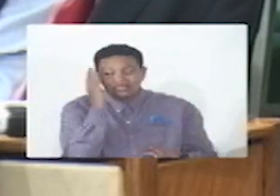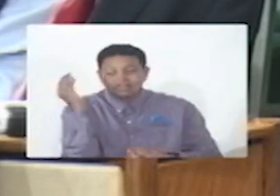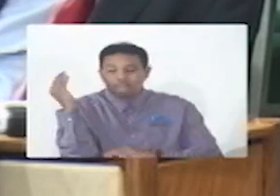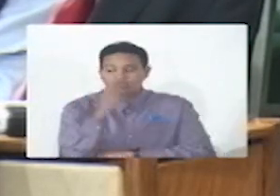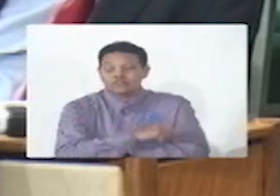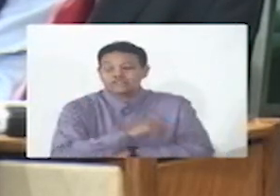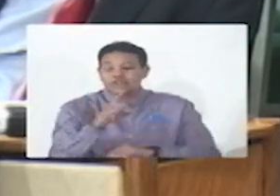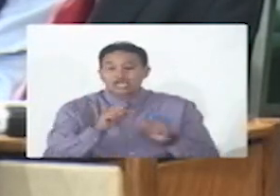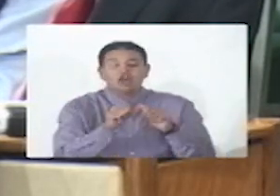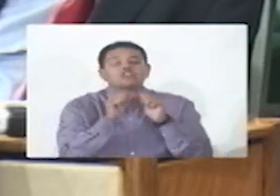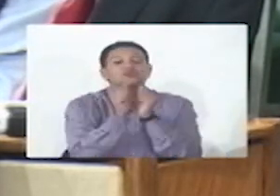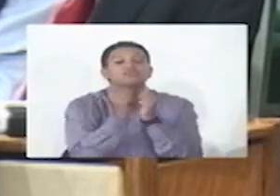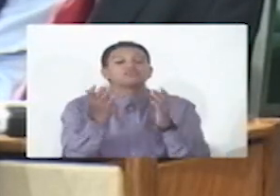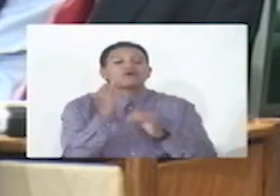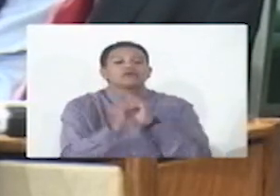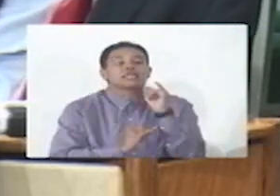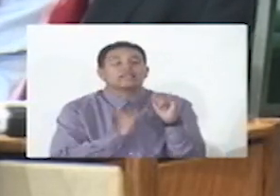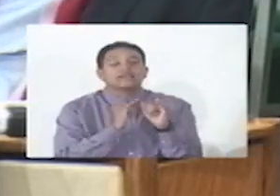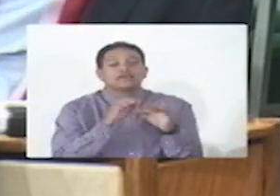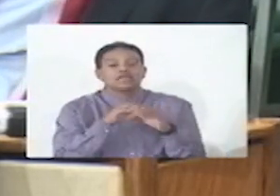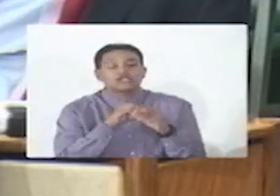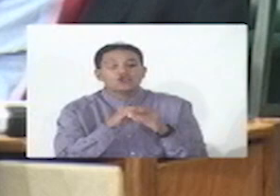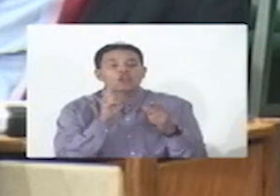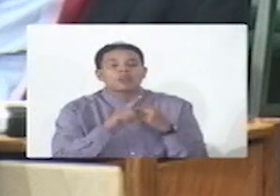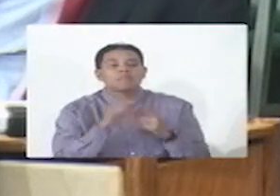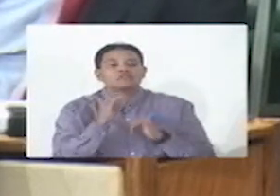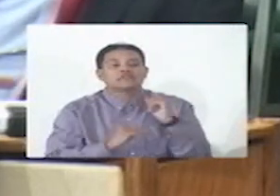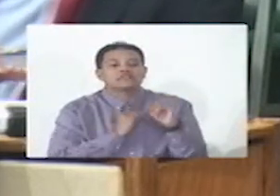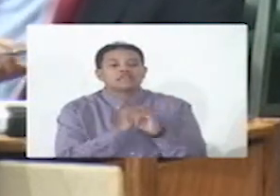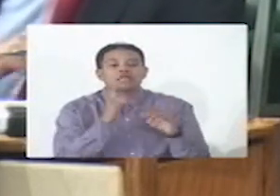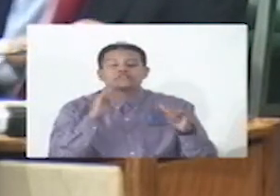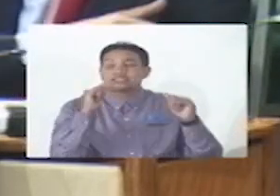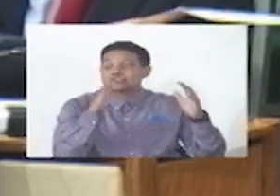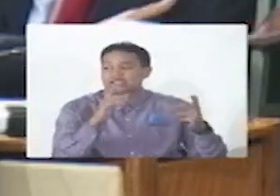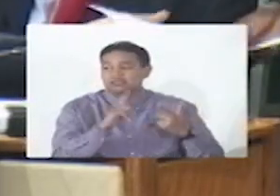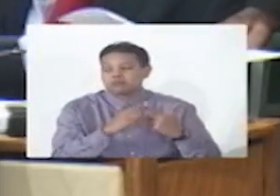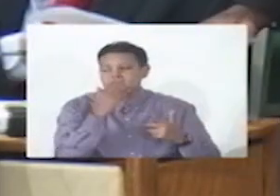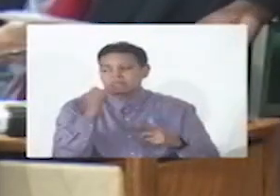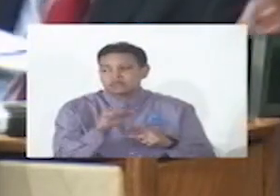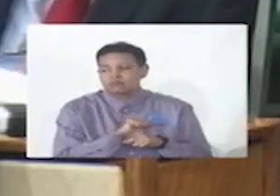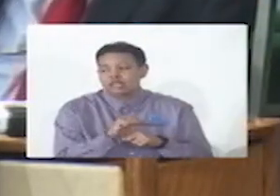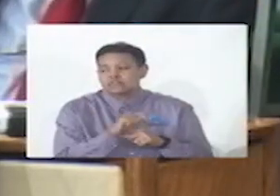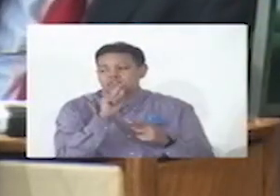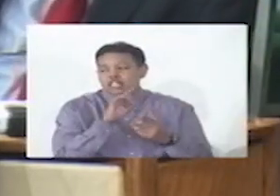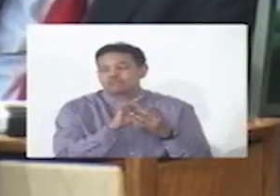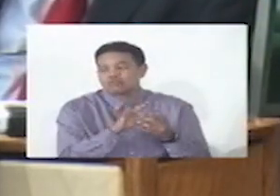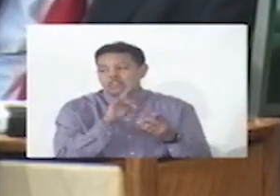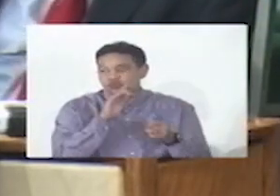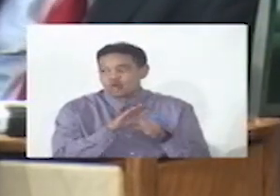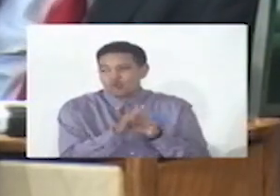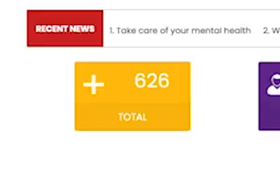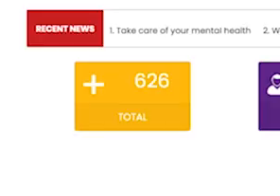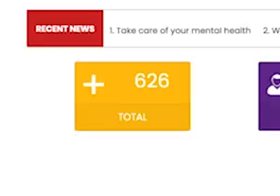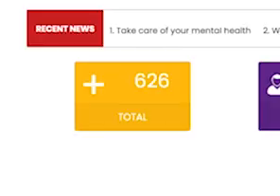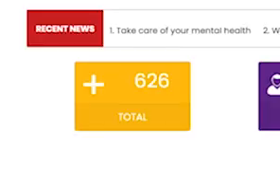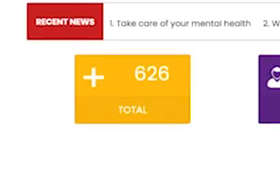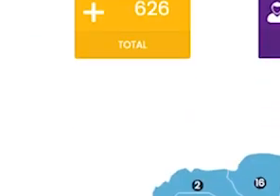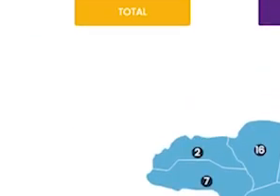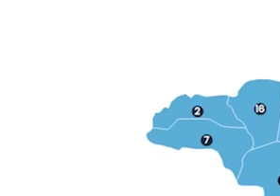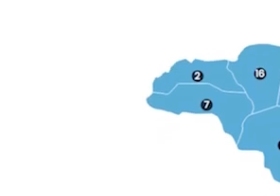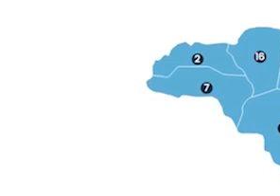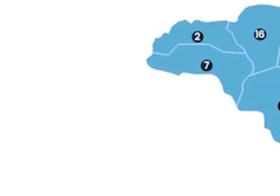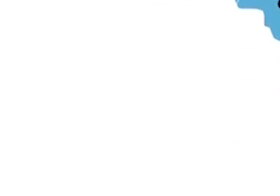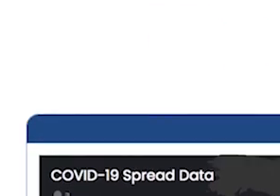is consistent with the internal and international standards and best practices as it relates to the COVID incubation period. To manage